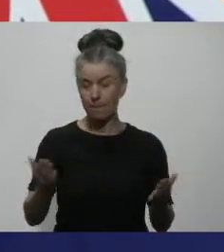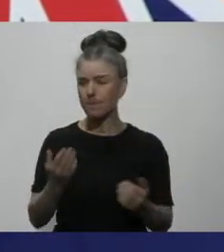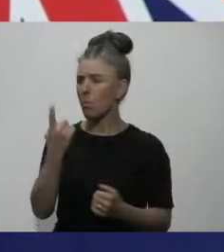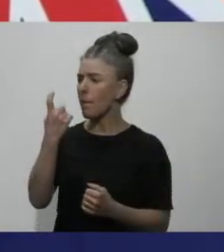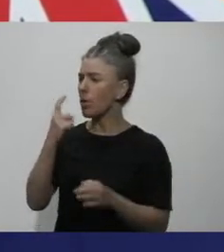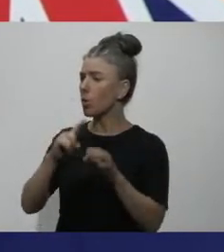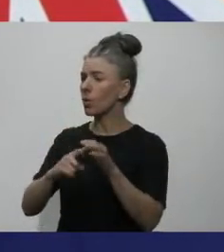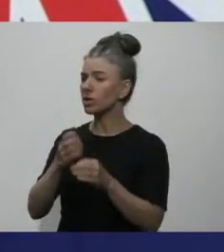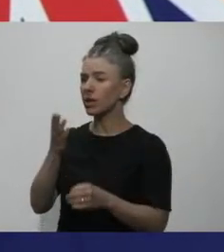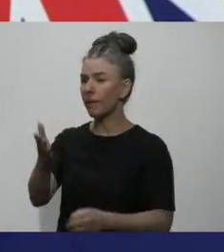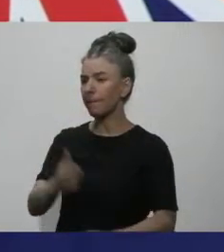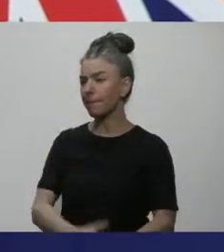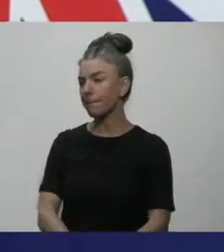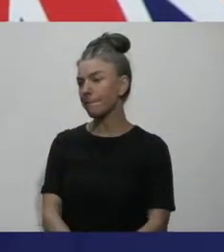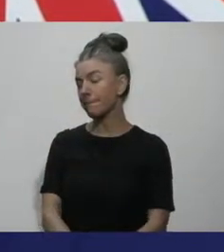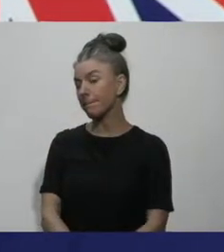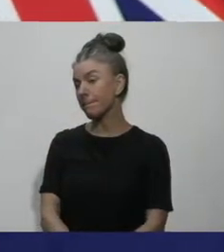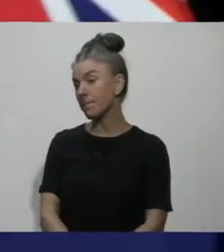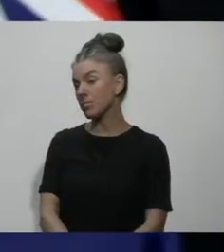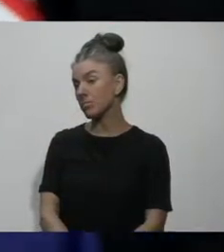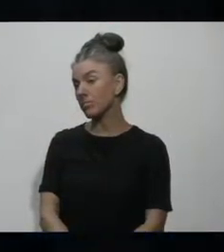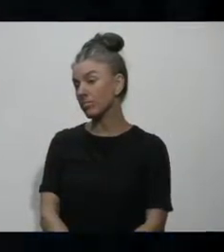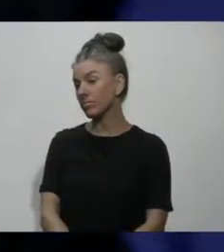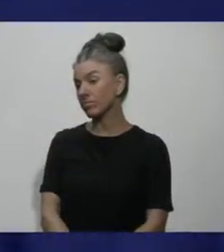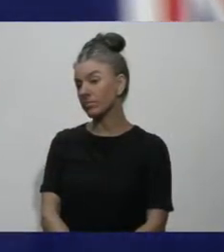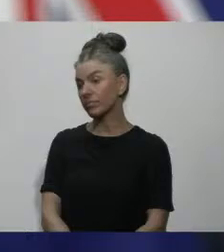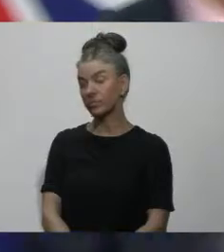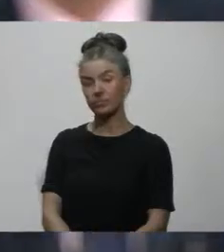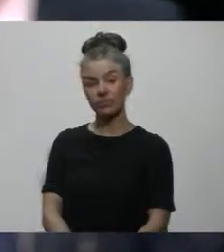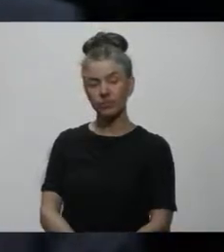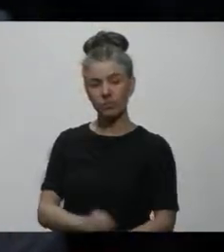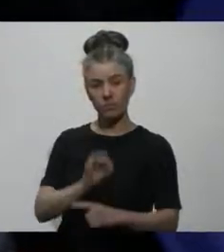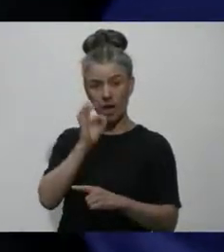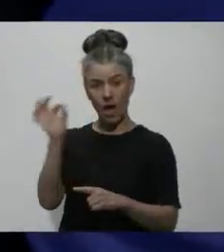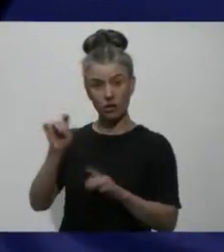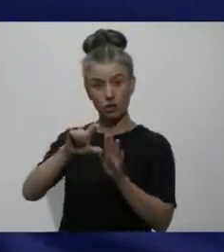Justin. Bloomfield, is there any health advice that Cabinet has decided not to follow?